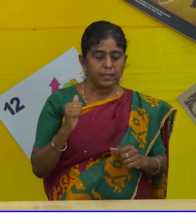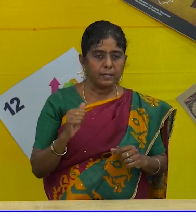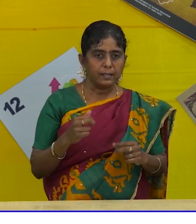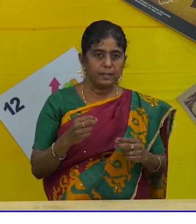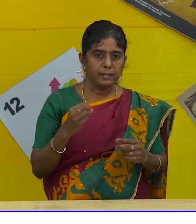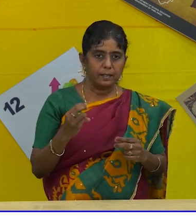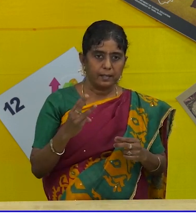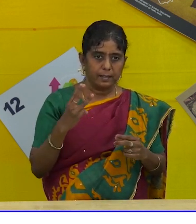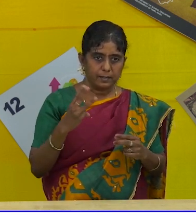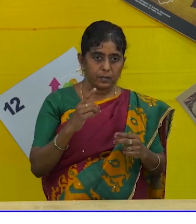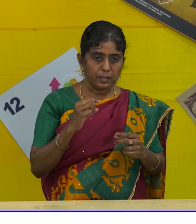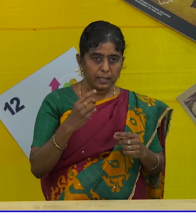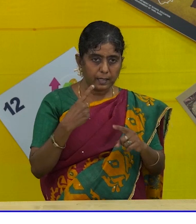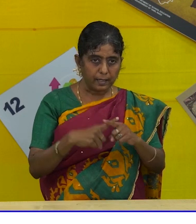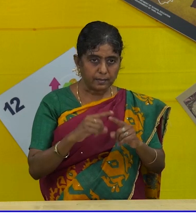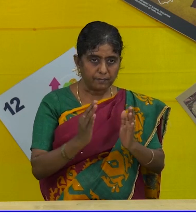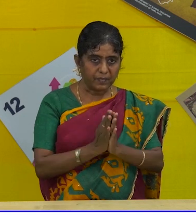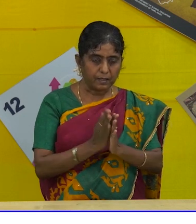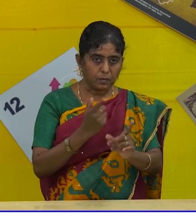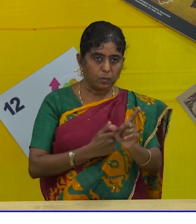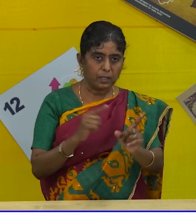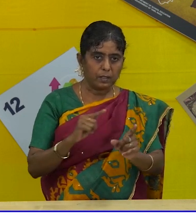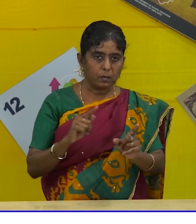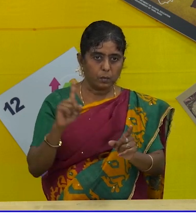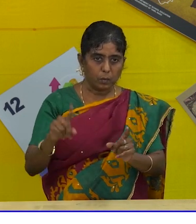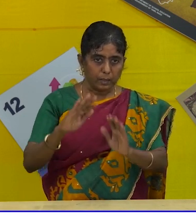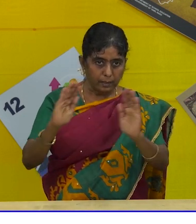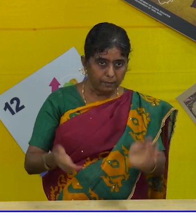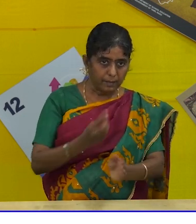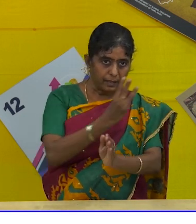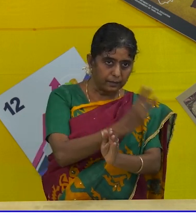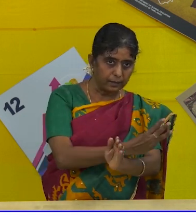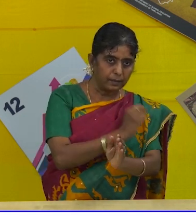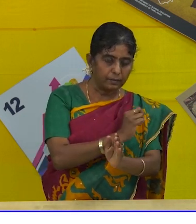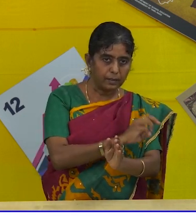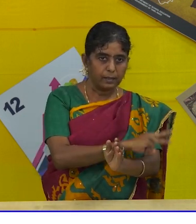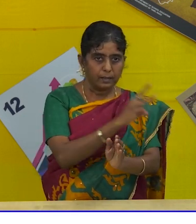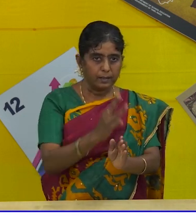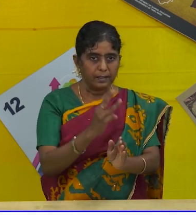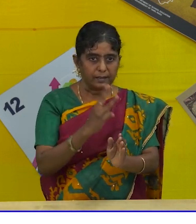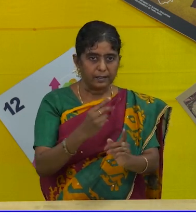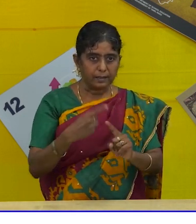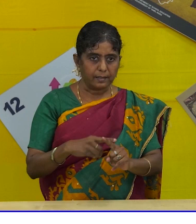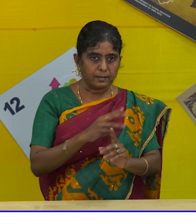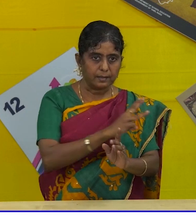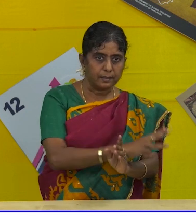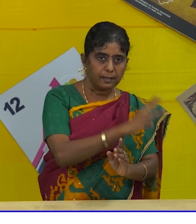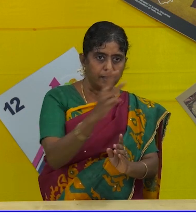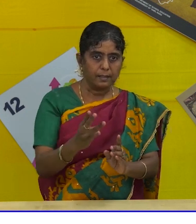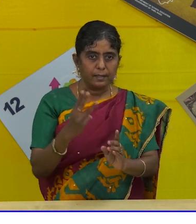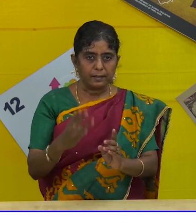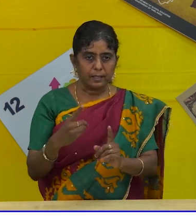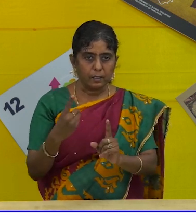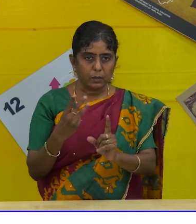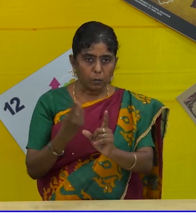happen? That is x plus y equal to 1. Multiply that x by 3, so it becomes 3x. Plus multiply